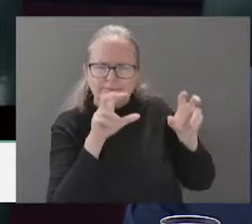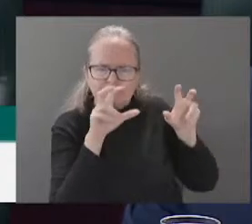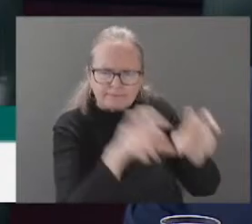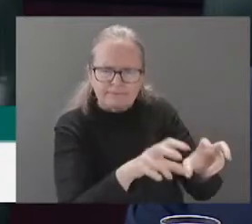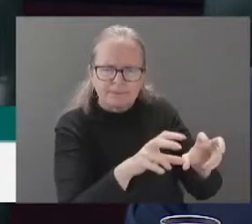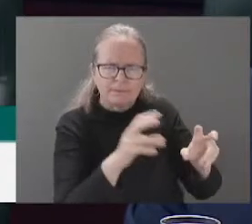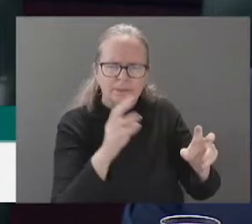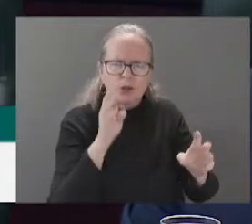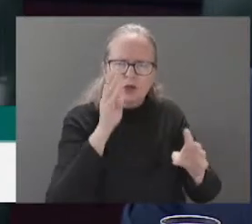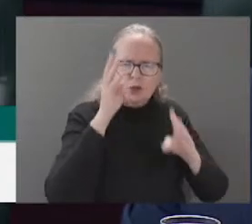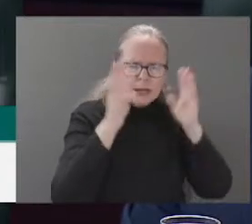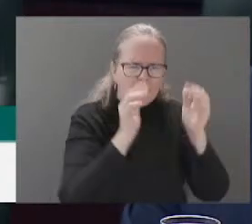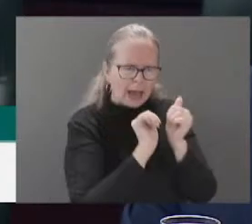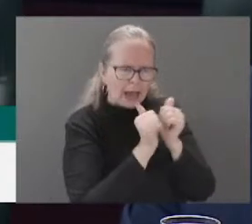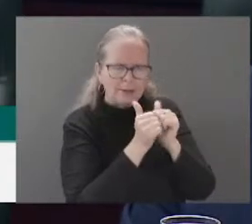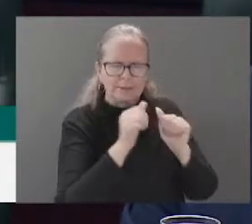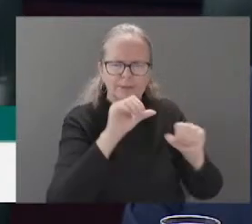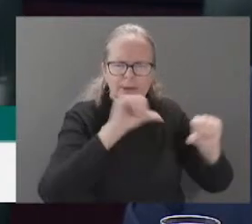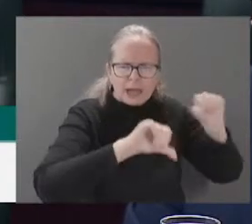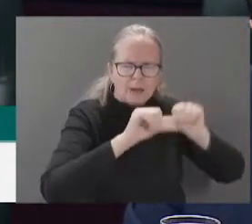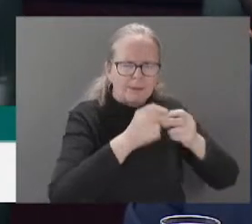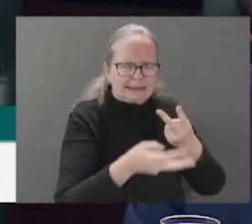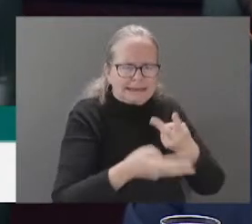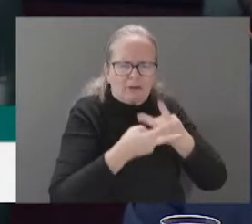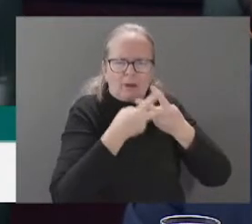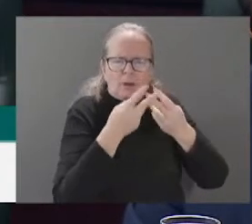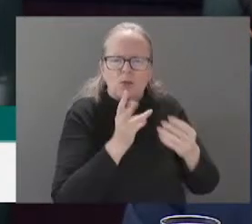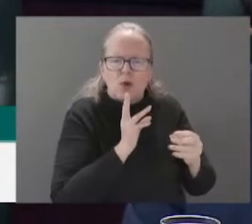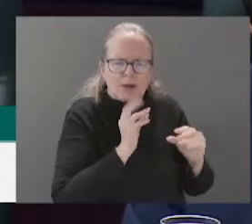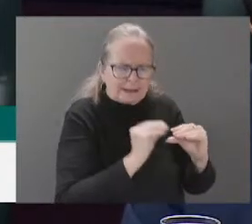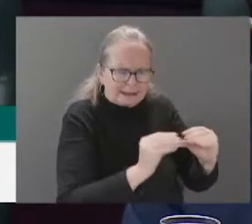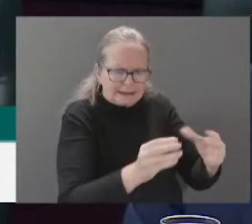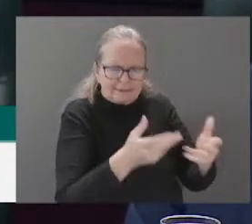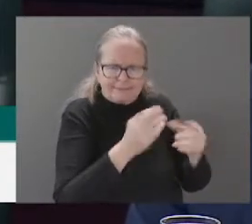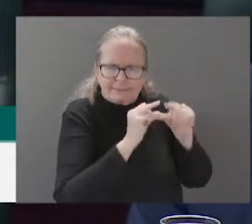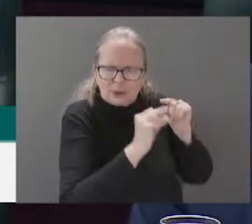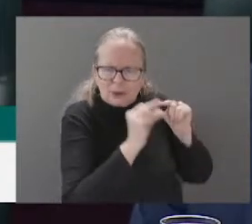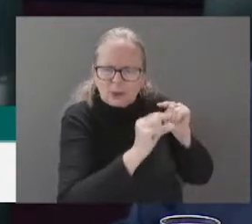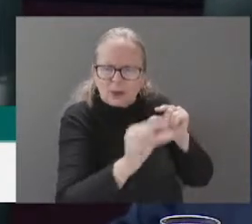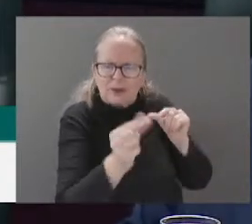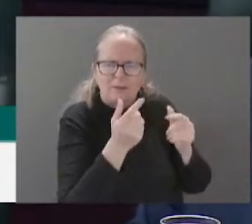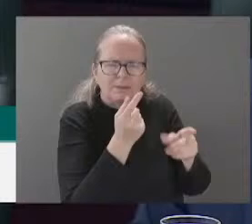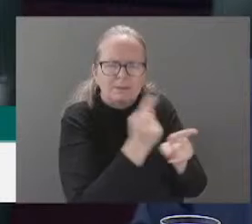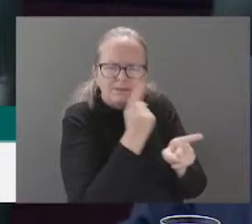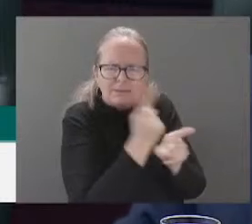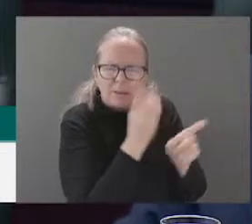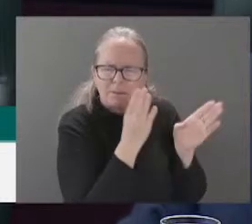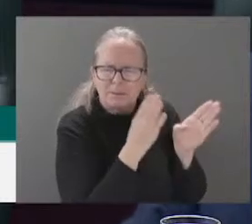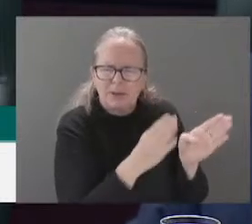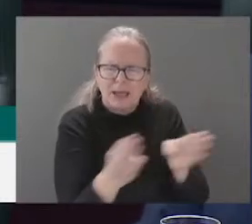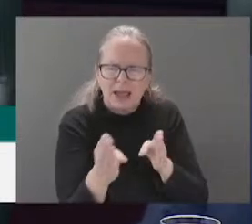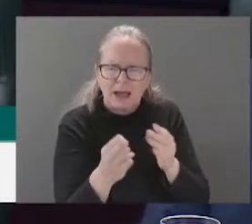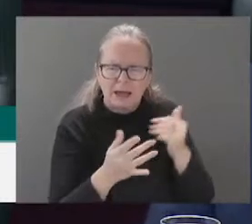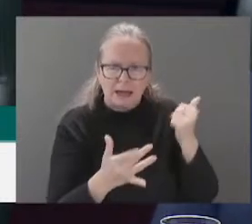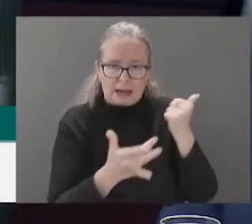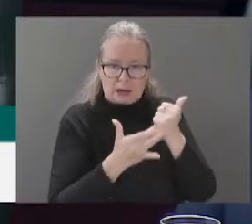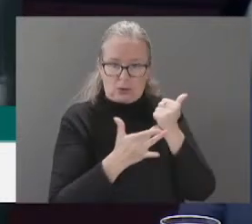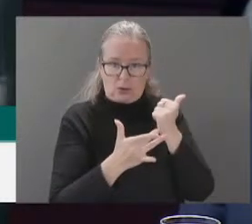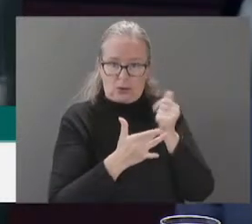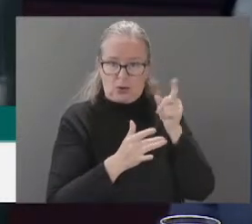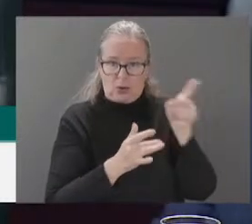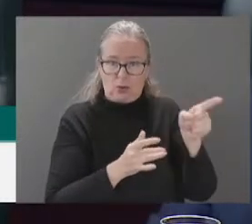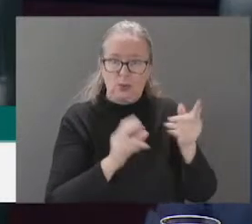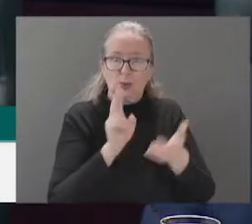effectively and efficiently this unmatched Alberta Innovation like the Technologies is being developed at the University of Alberta will help industries recycle more